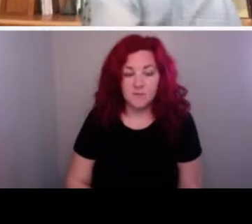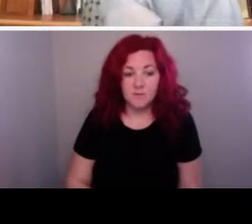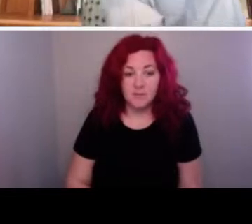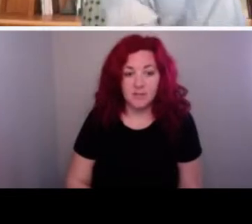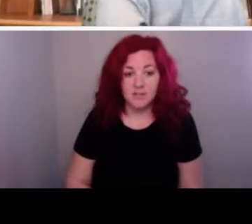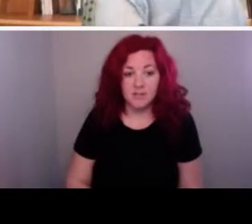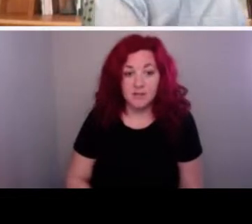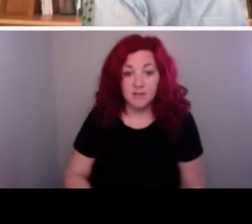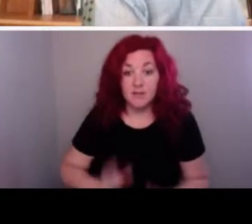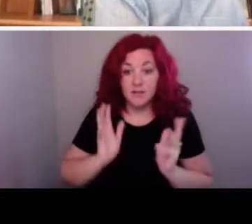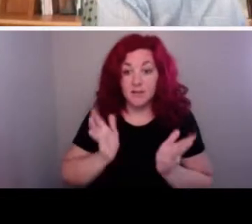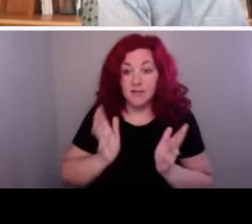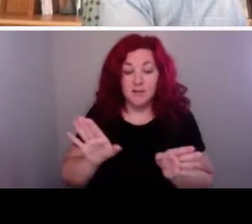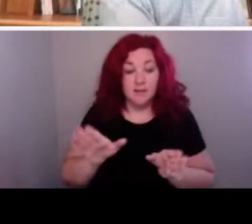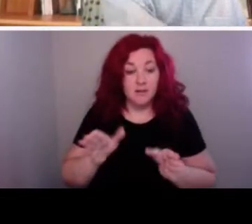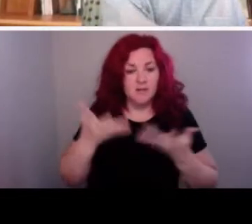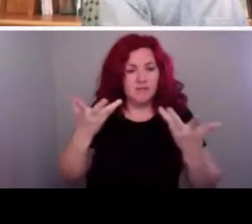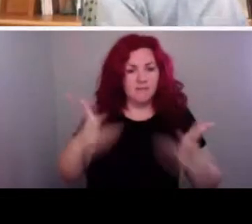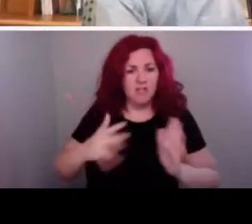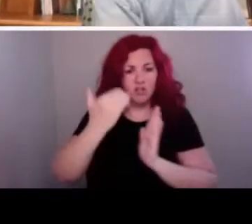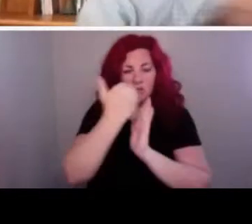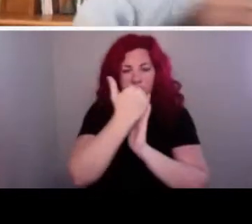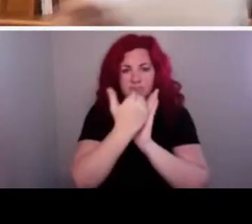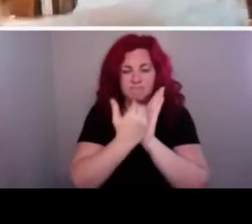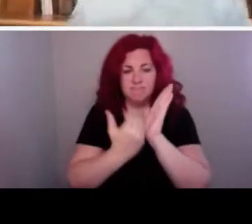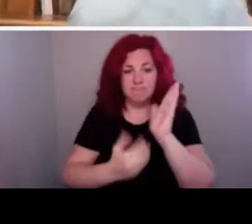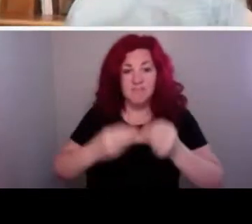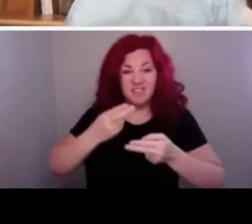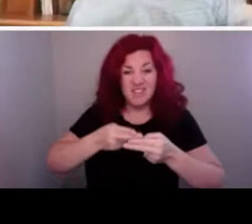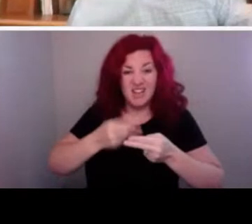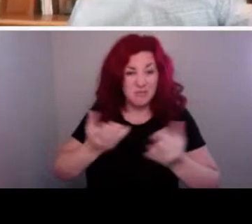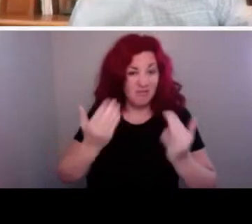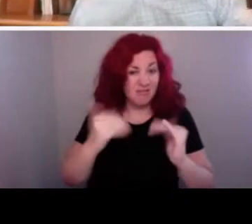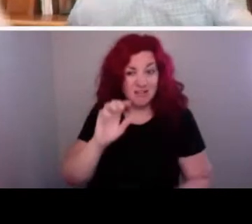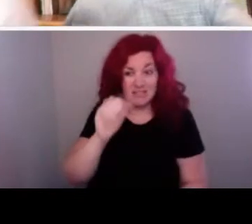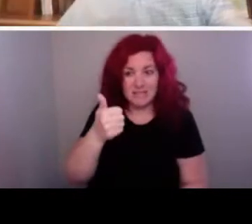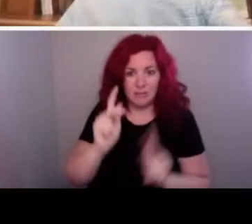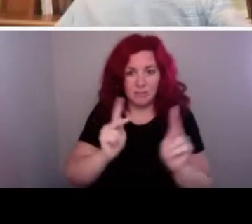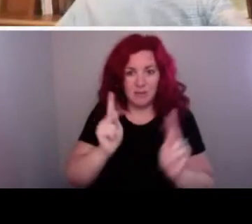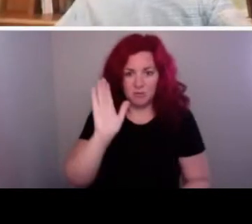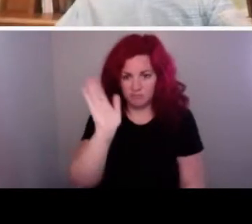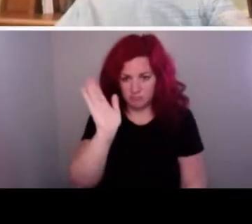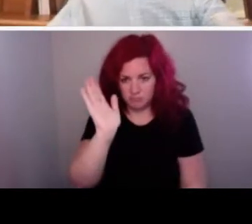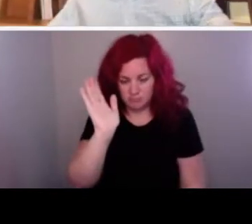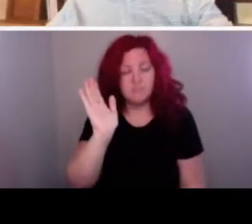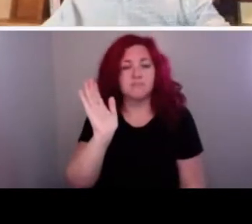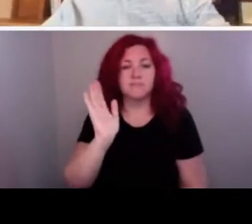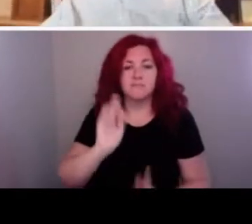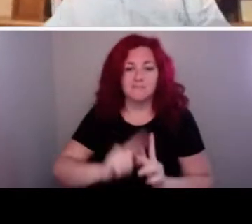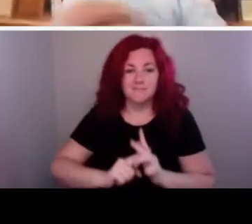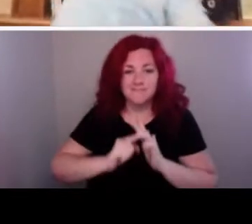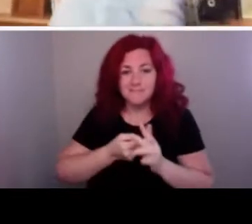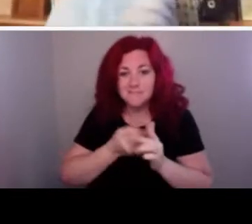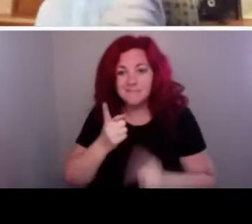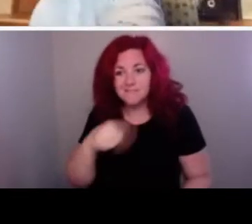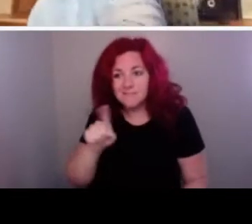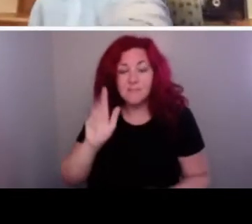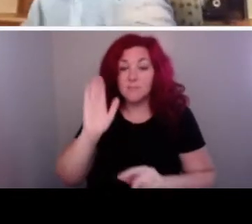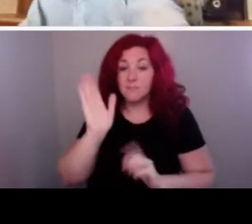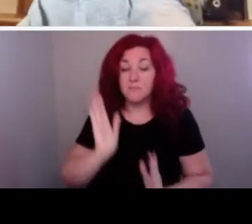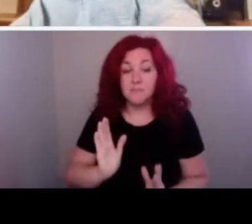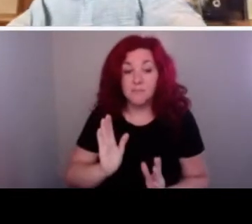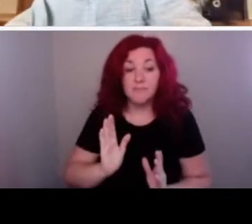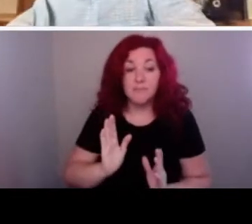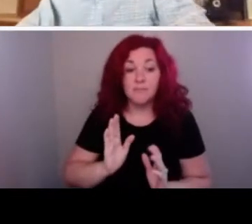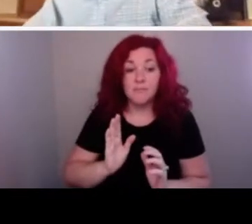in the chat box we have already started listing the names of the next 10 speakers we will start with those speakers who are